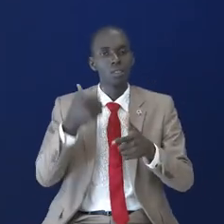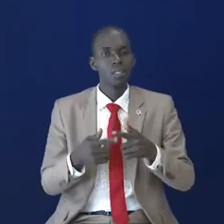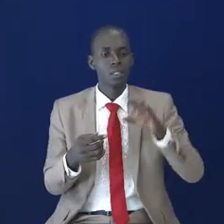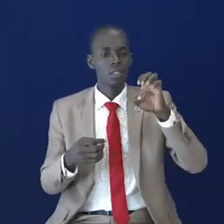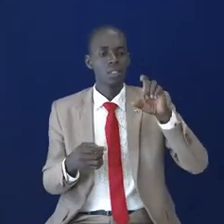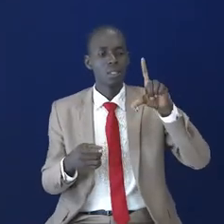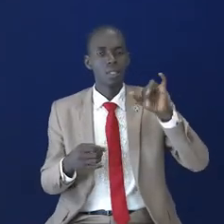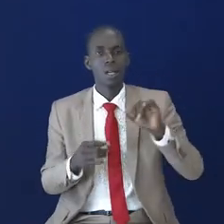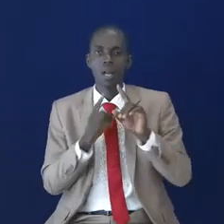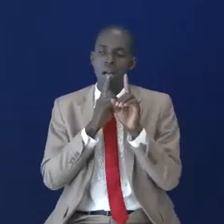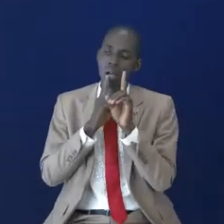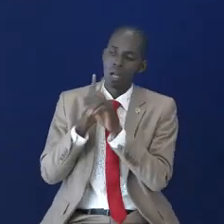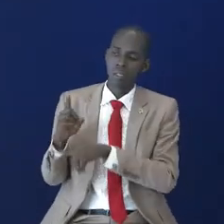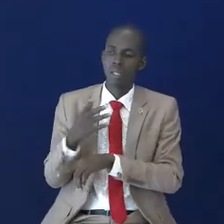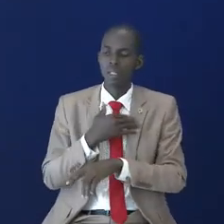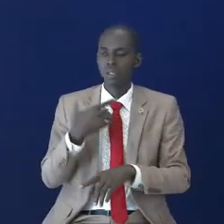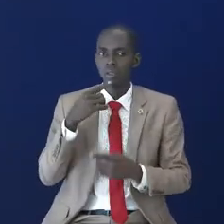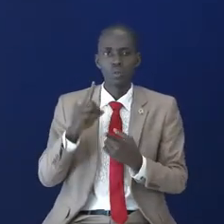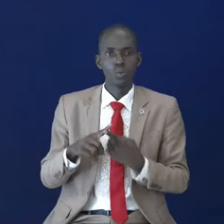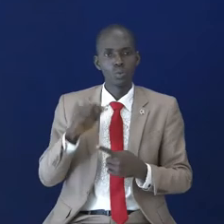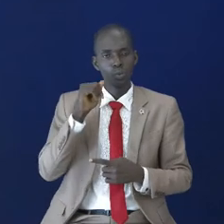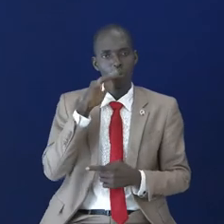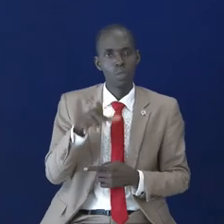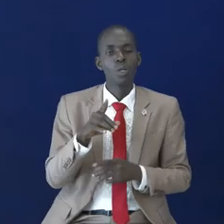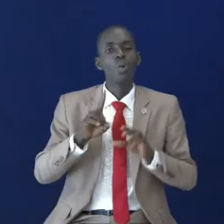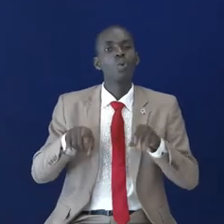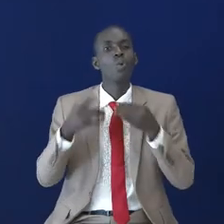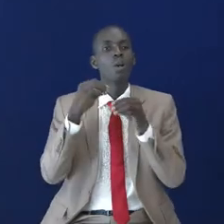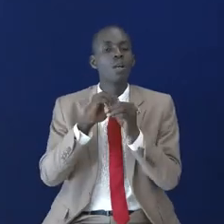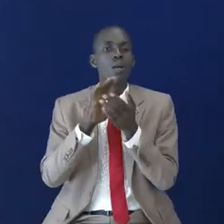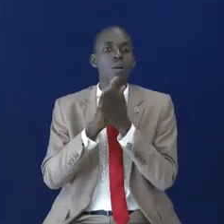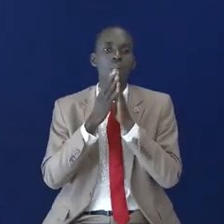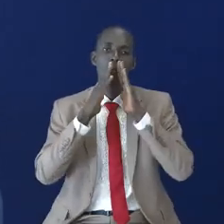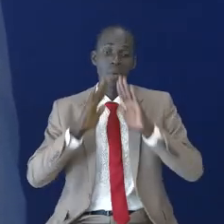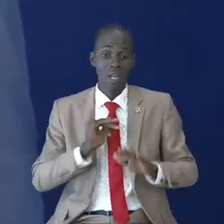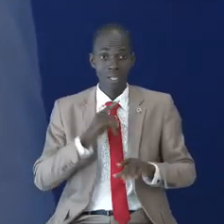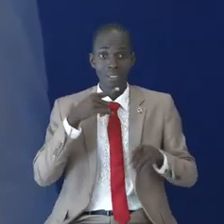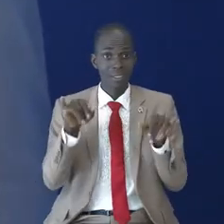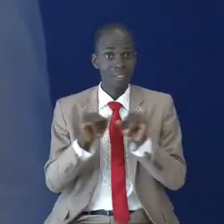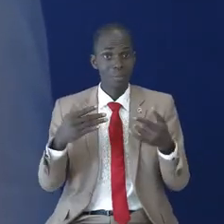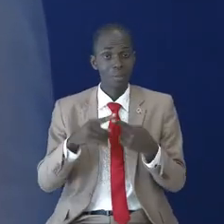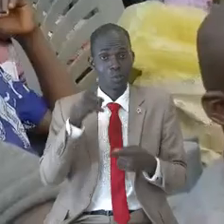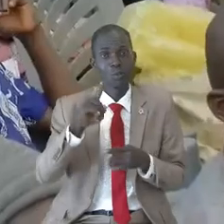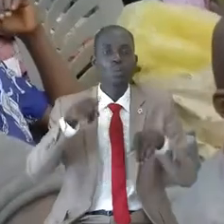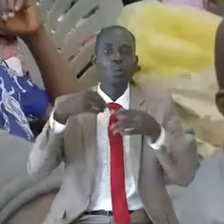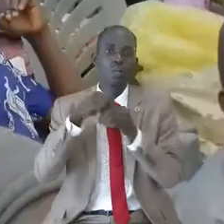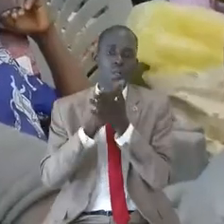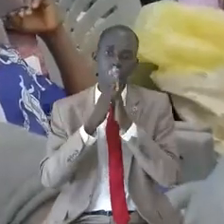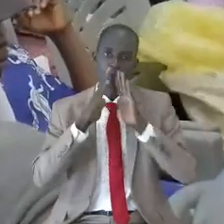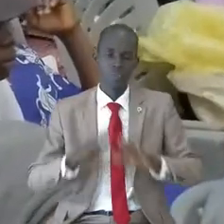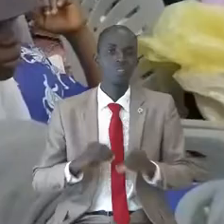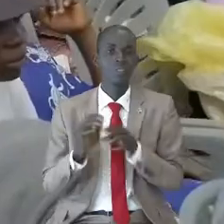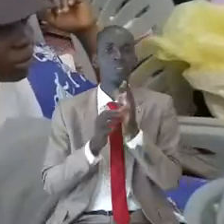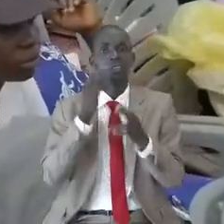Eli answered and said, Go in peace. And I say to you this day, go in peace.